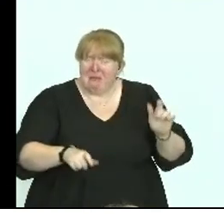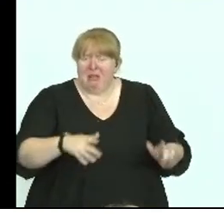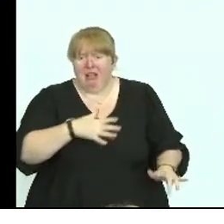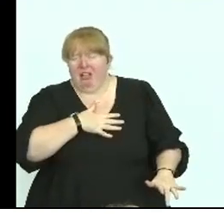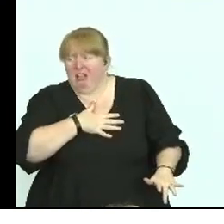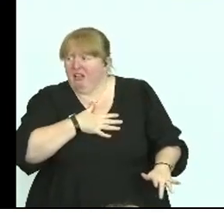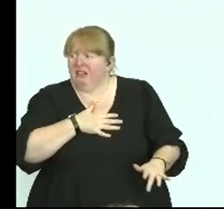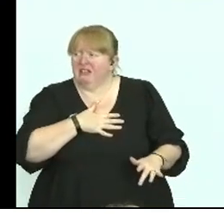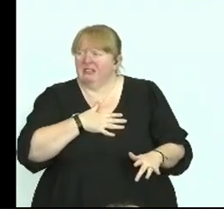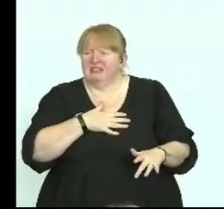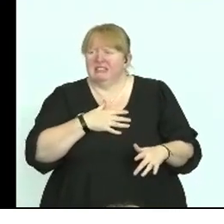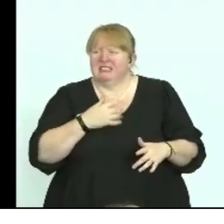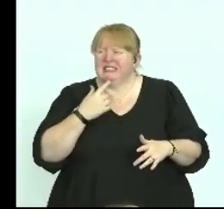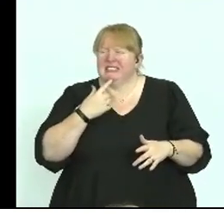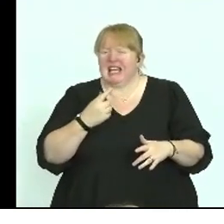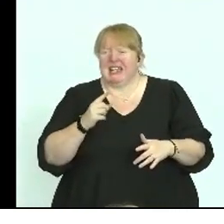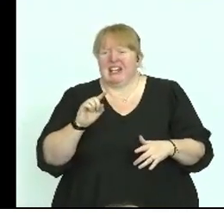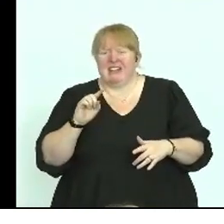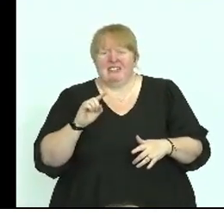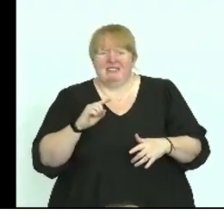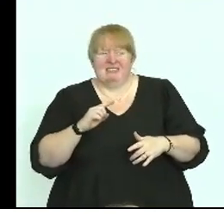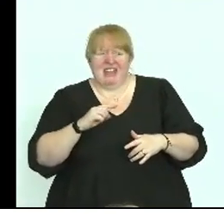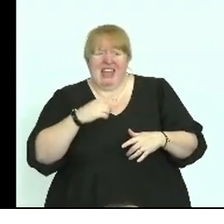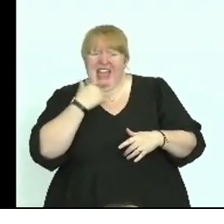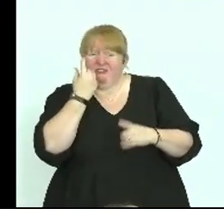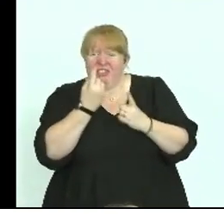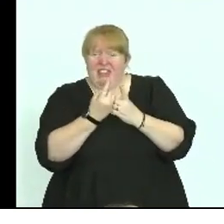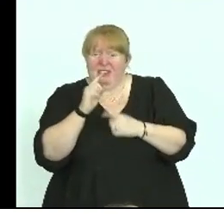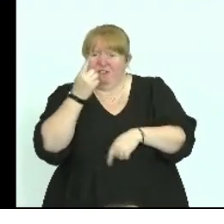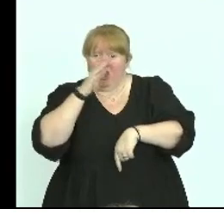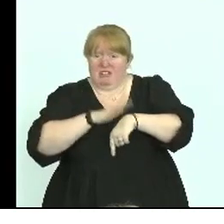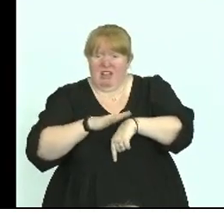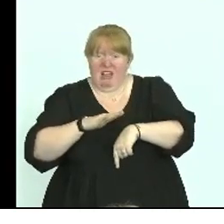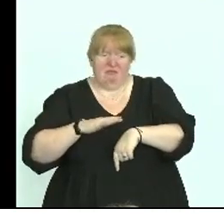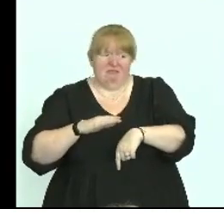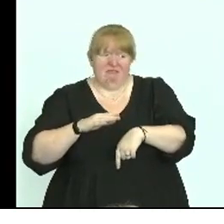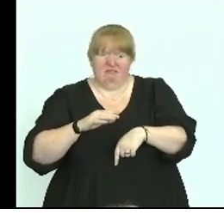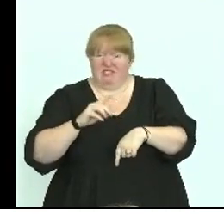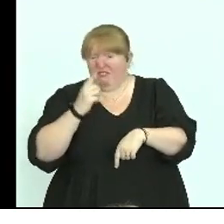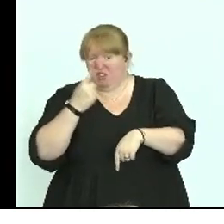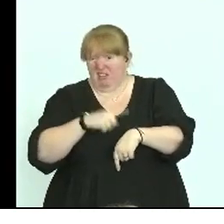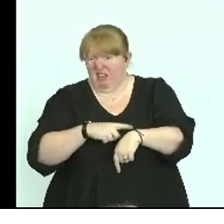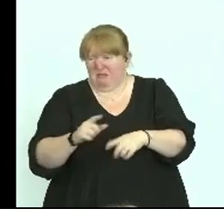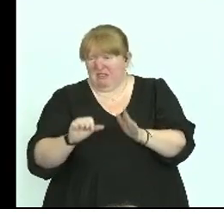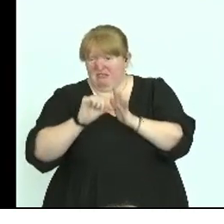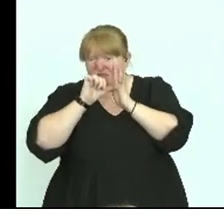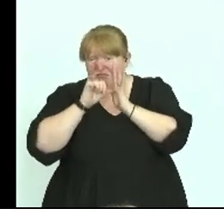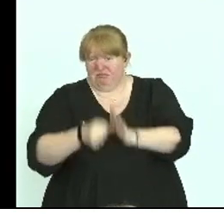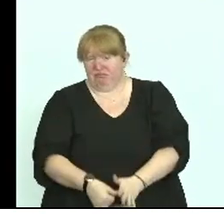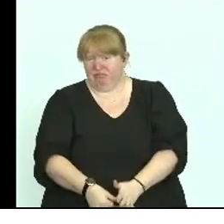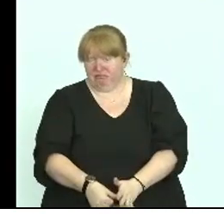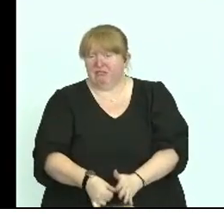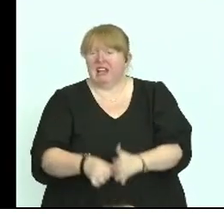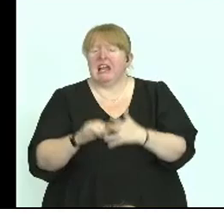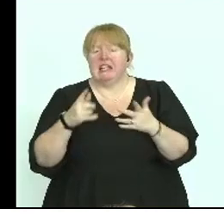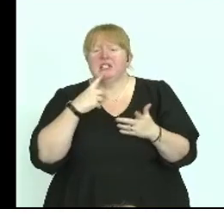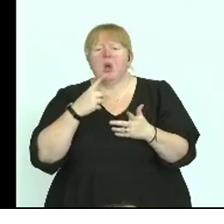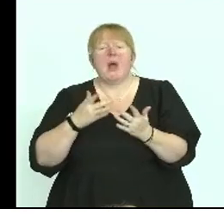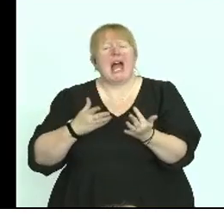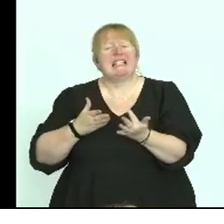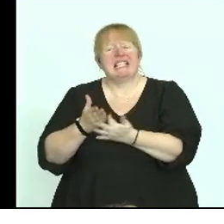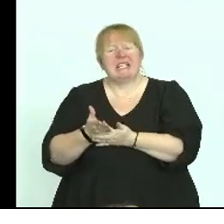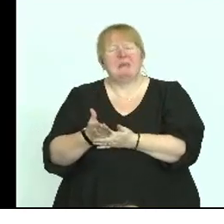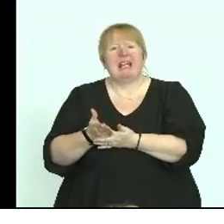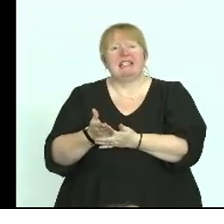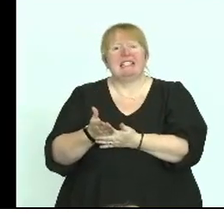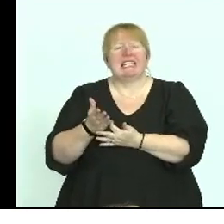that anything you do the first time is hard. Right. And this is what I've said with accessibility and learning accessibility is